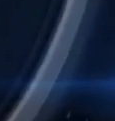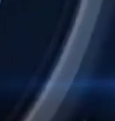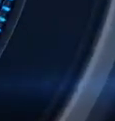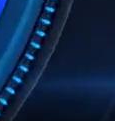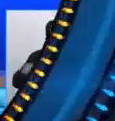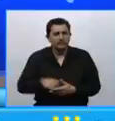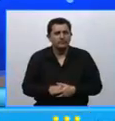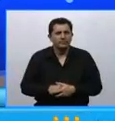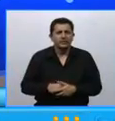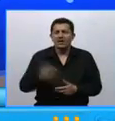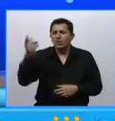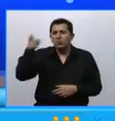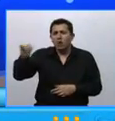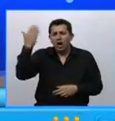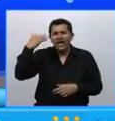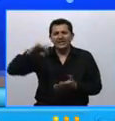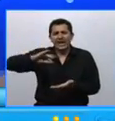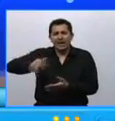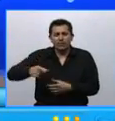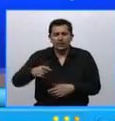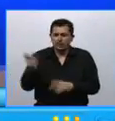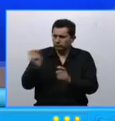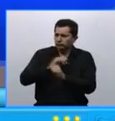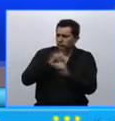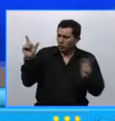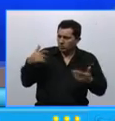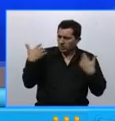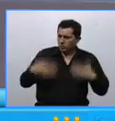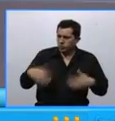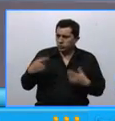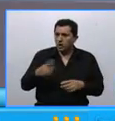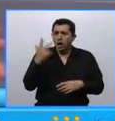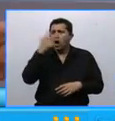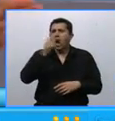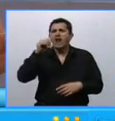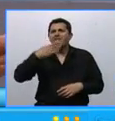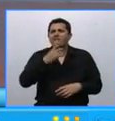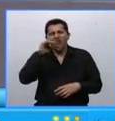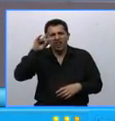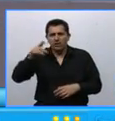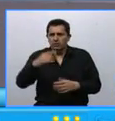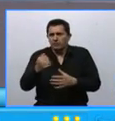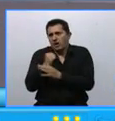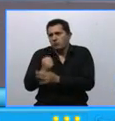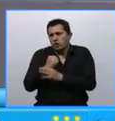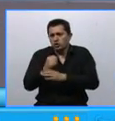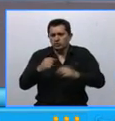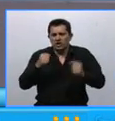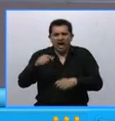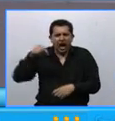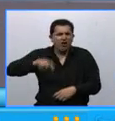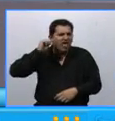Muy bien, Osvaldo en Las Vegas cuando estuvo no paró de sorprendernos e hizo una nota con Holyfield. Holyfield, Evander Holyfield tiene ya